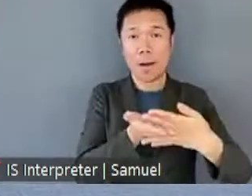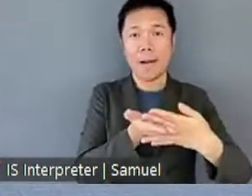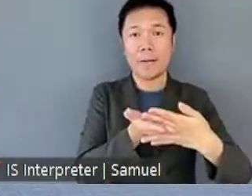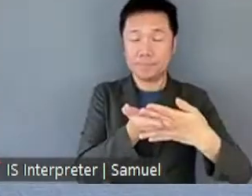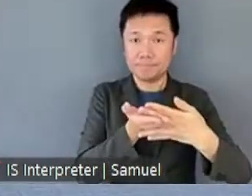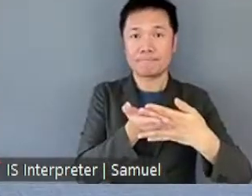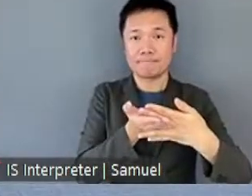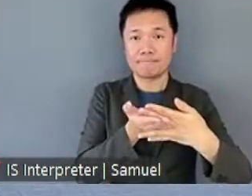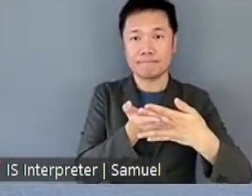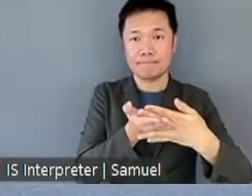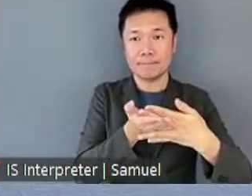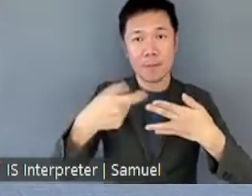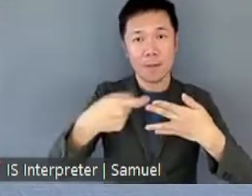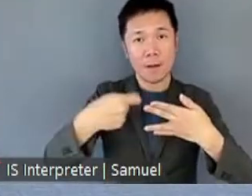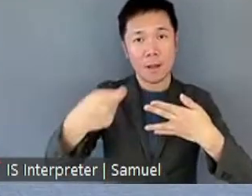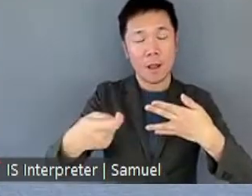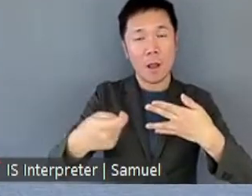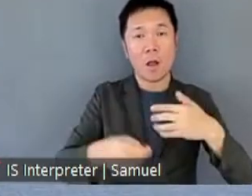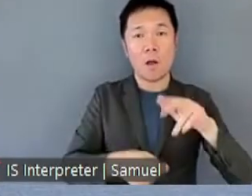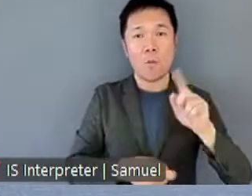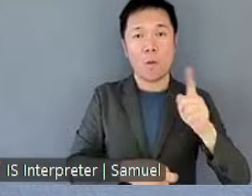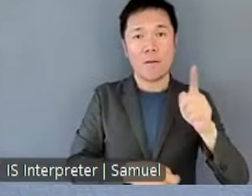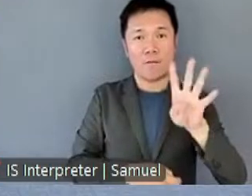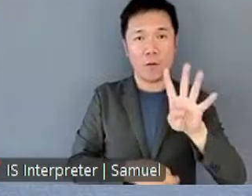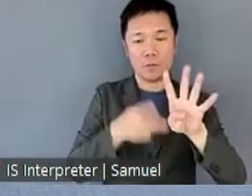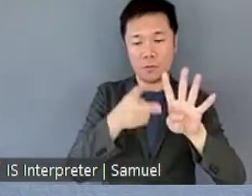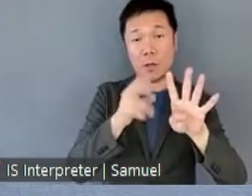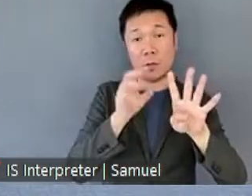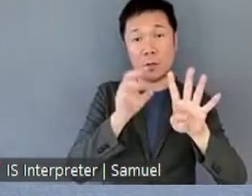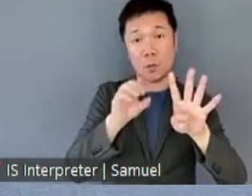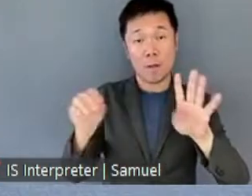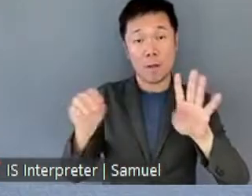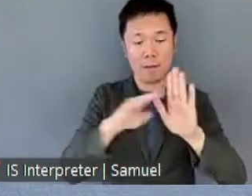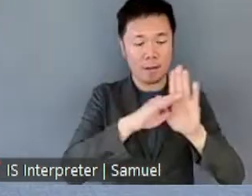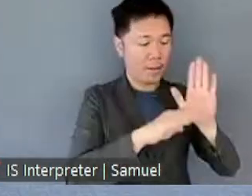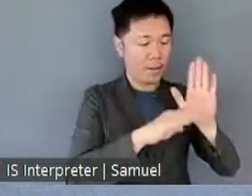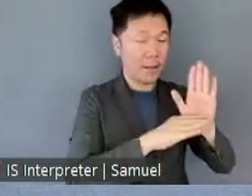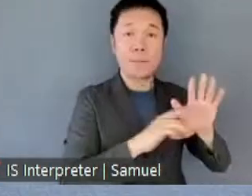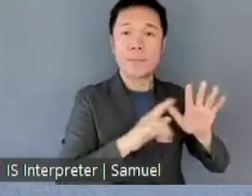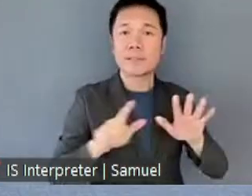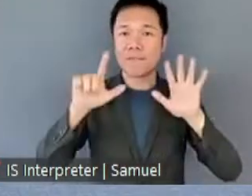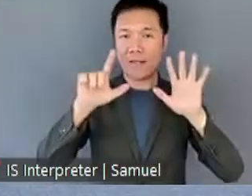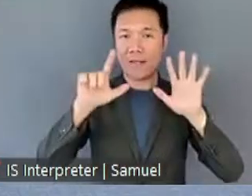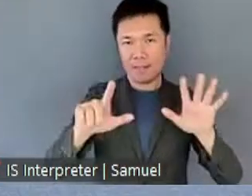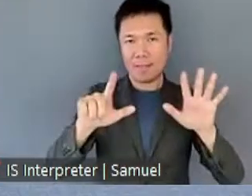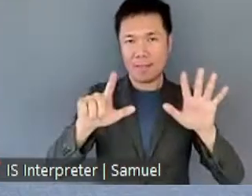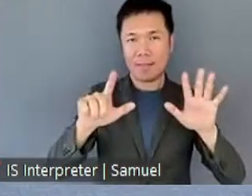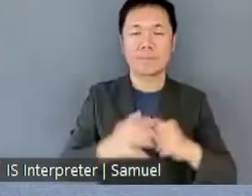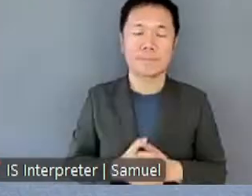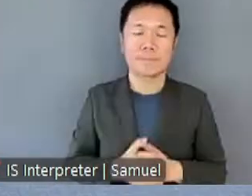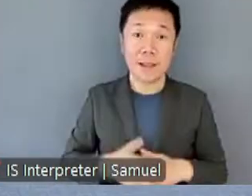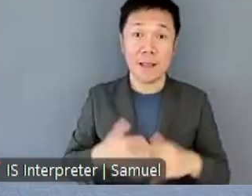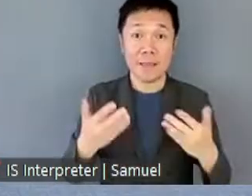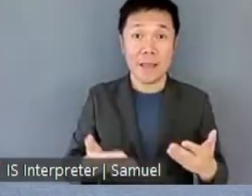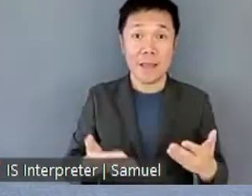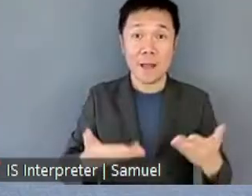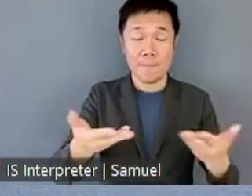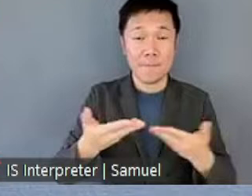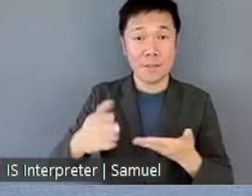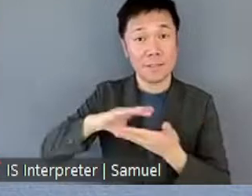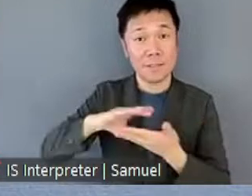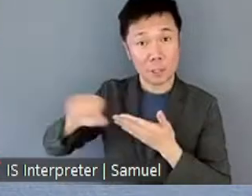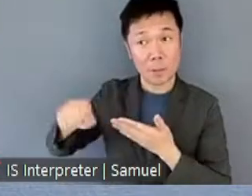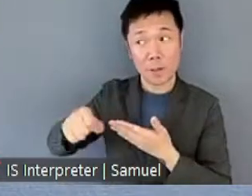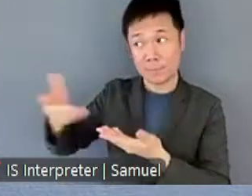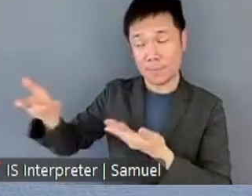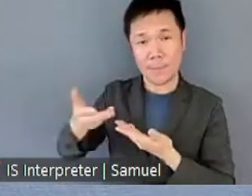at 1400 hours with agenda item 7. Now I would like to invite the secretary to